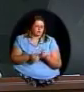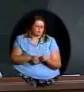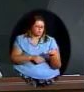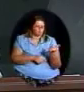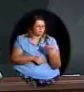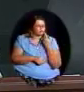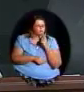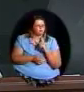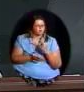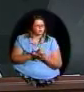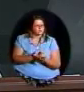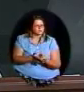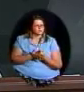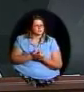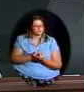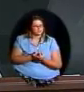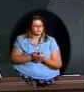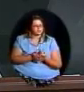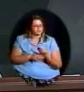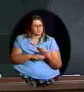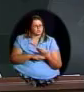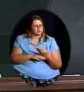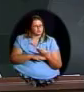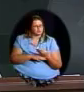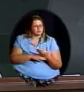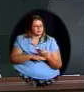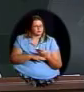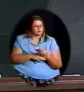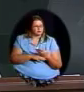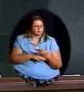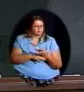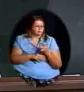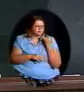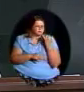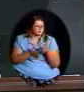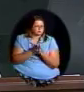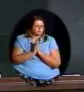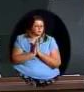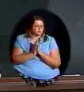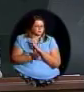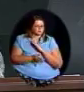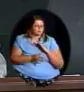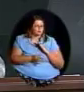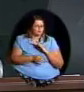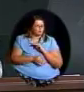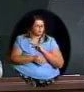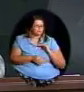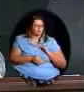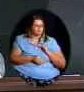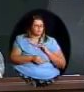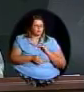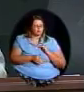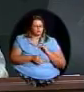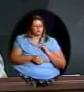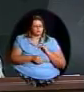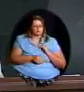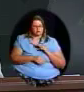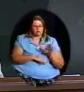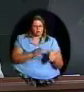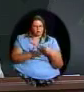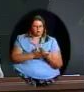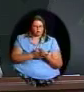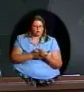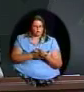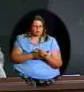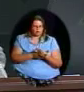discussion as an action item upon the request of the superintendent or any board member. The board has received supporting information on all the items